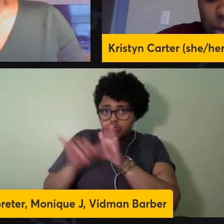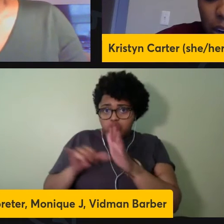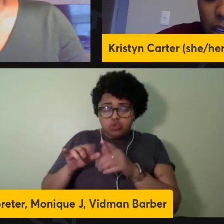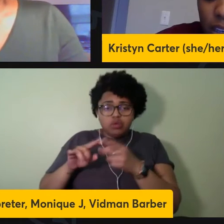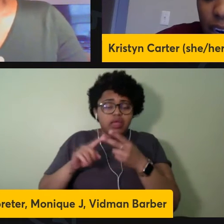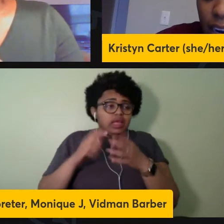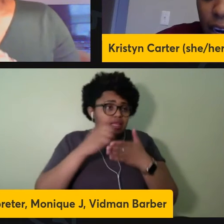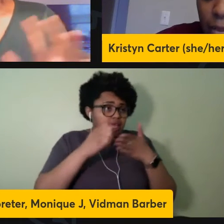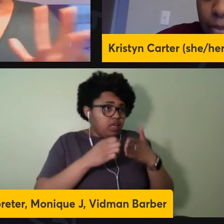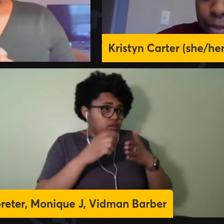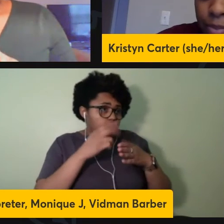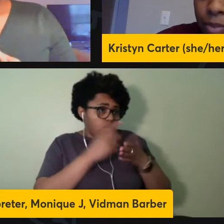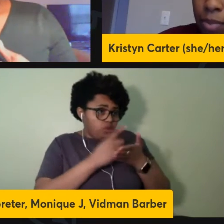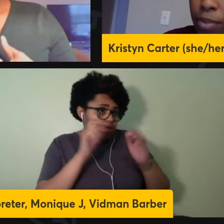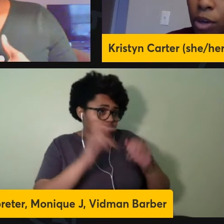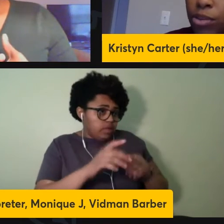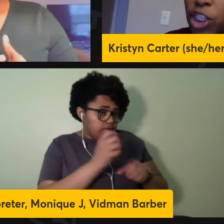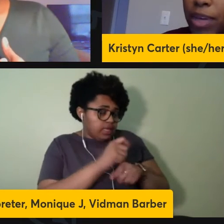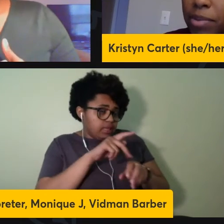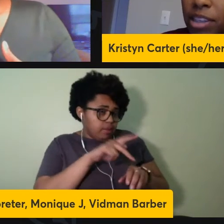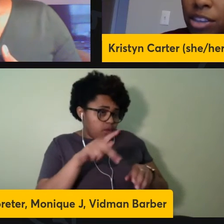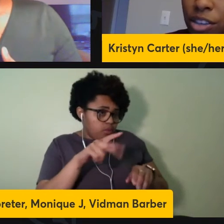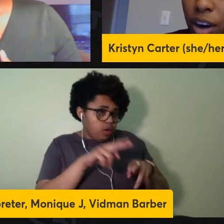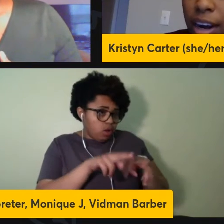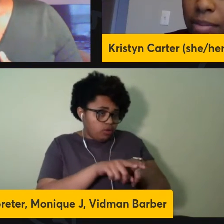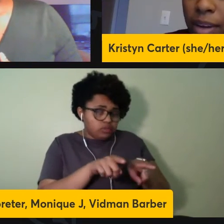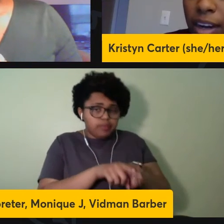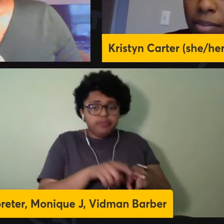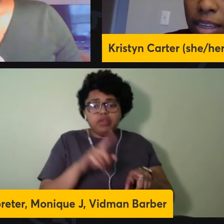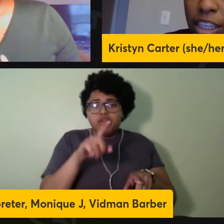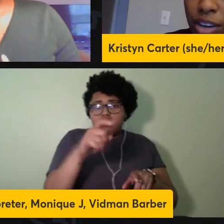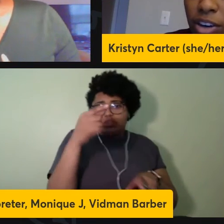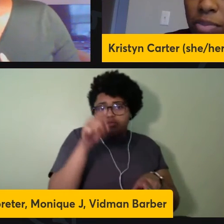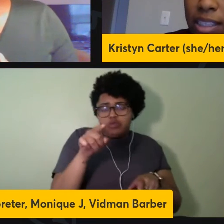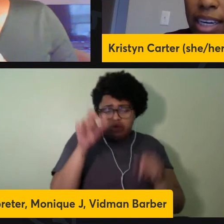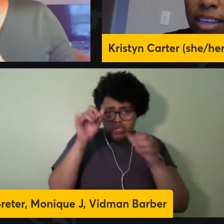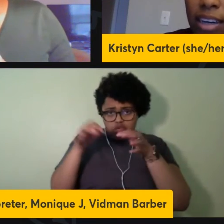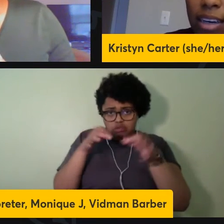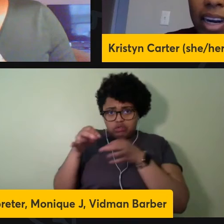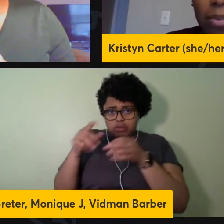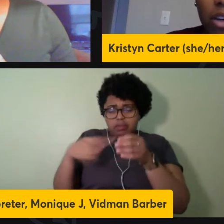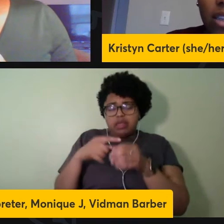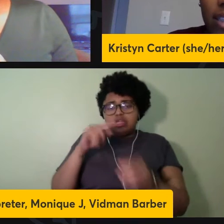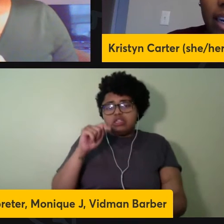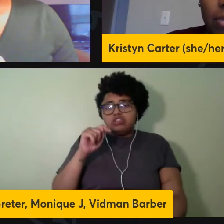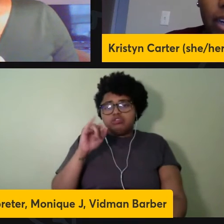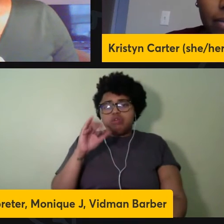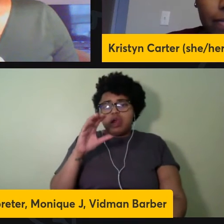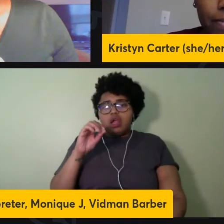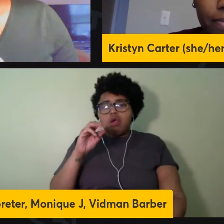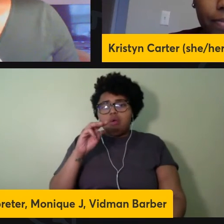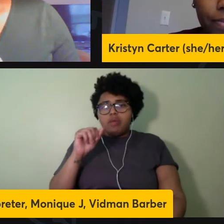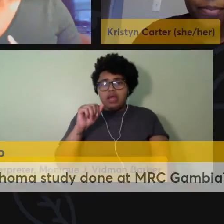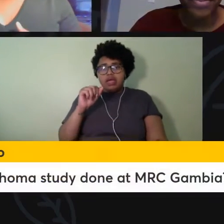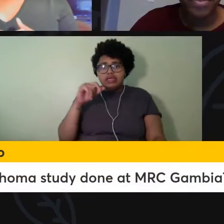for you, Dr. Barr. Yes. Would you be able to describe the trachoma study done at MRC